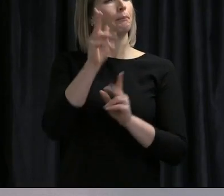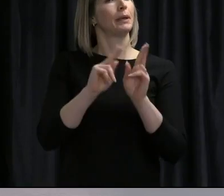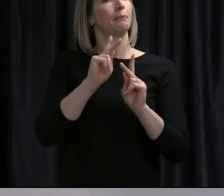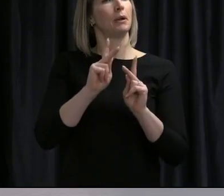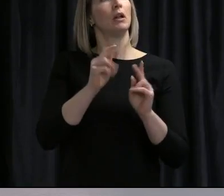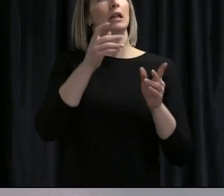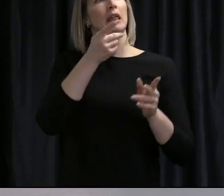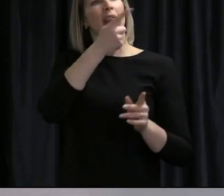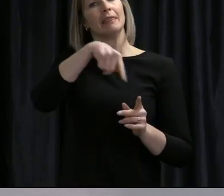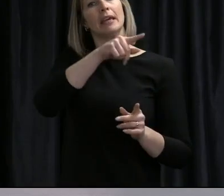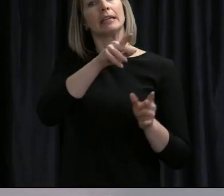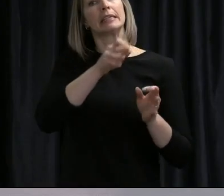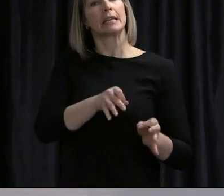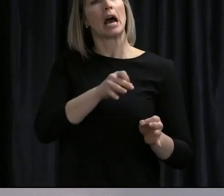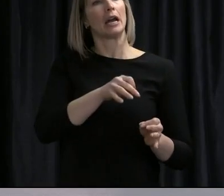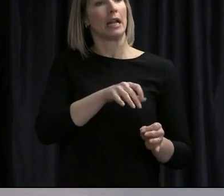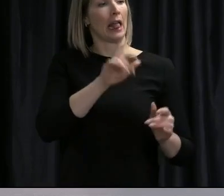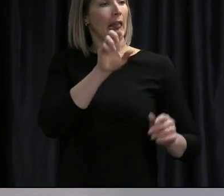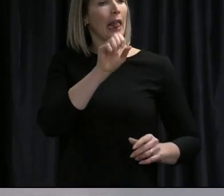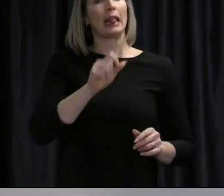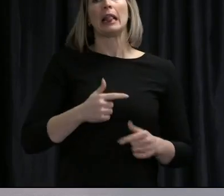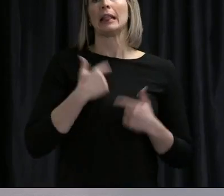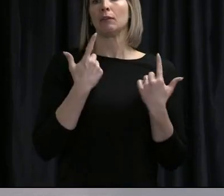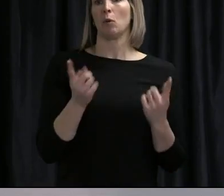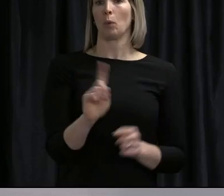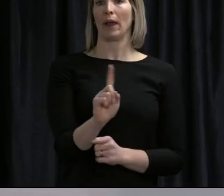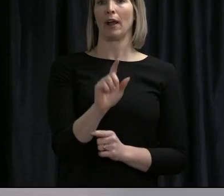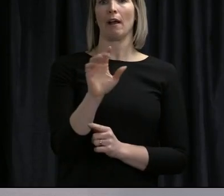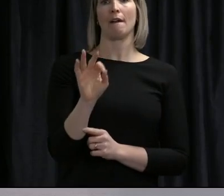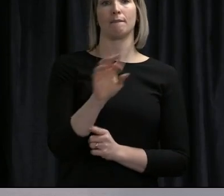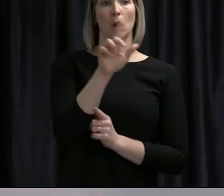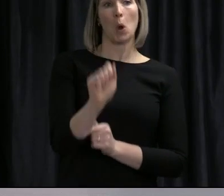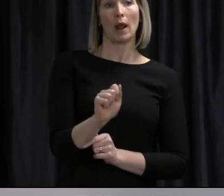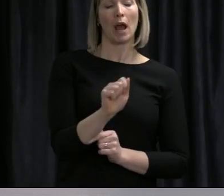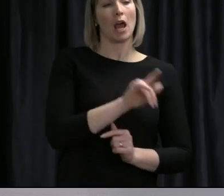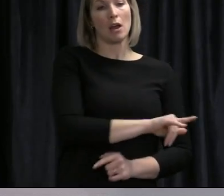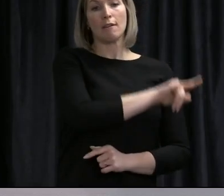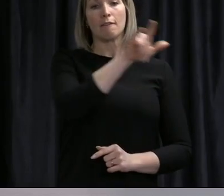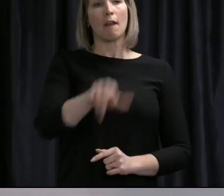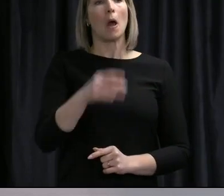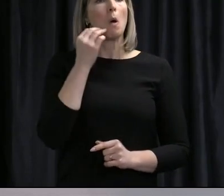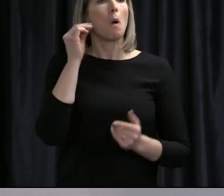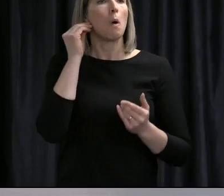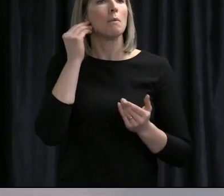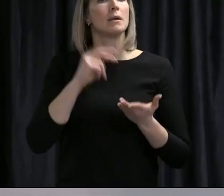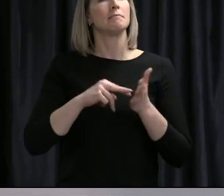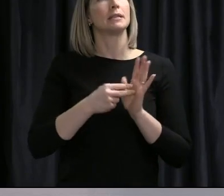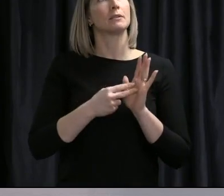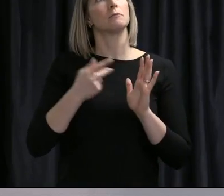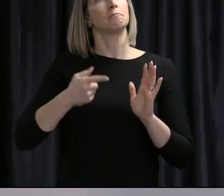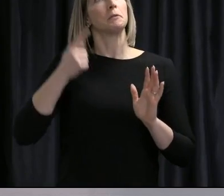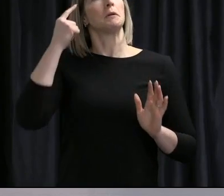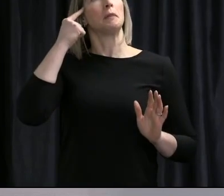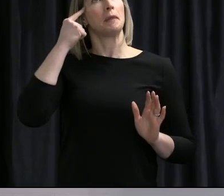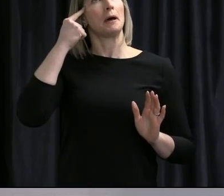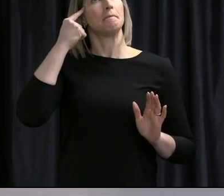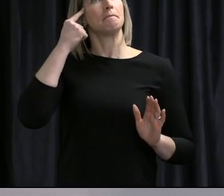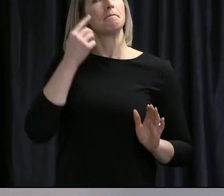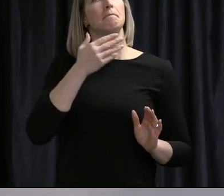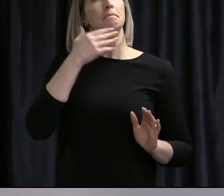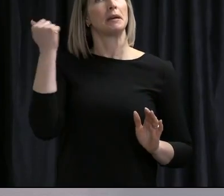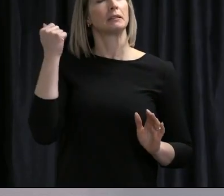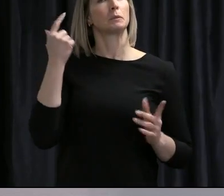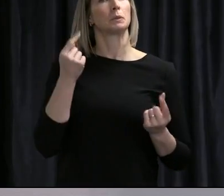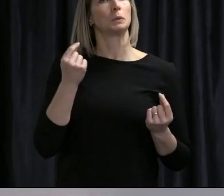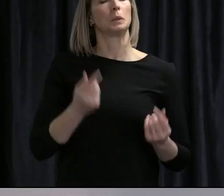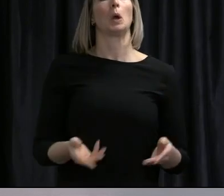provision to return home. So there's a number of things, and this is evolving. And, so today we thought this was not a matter of if we